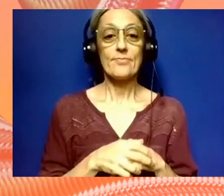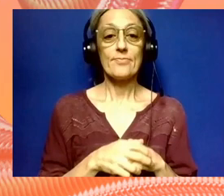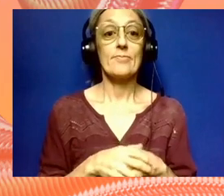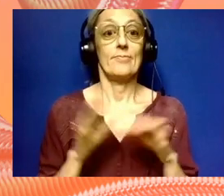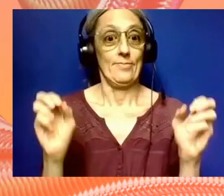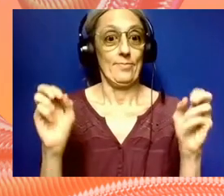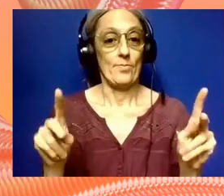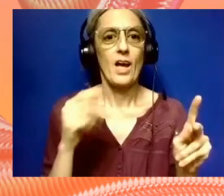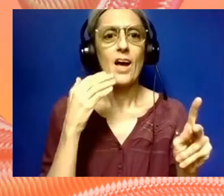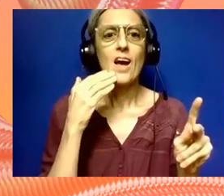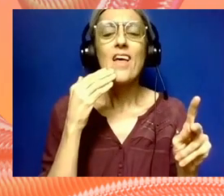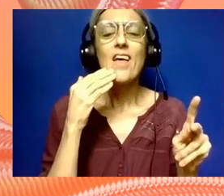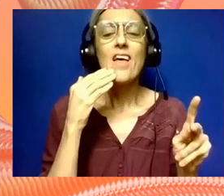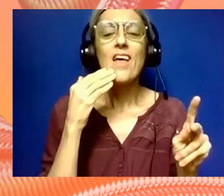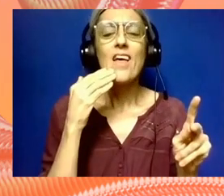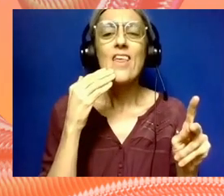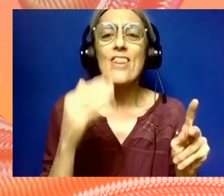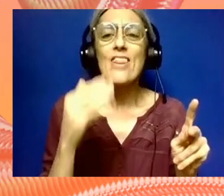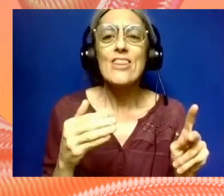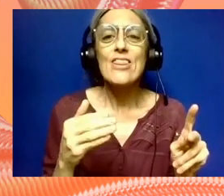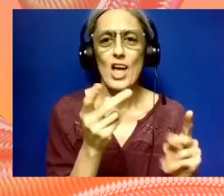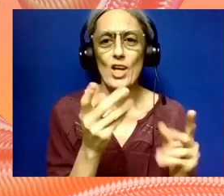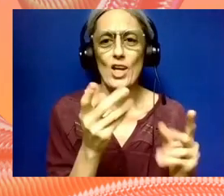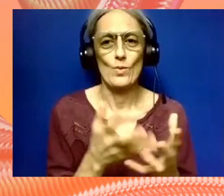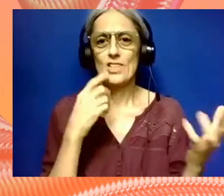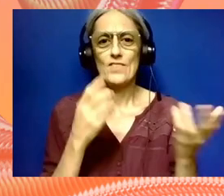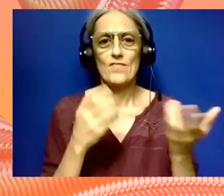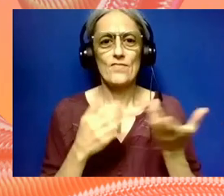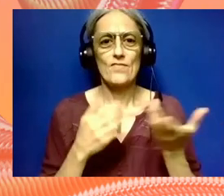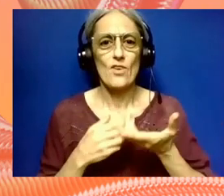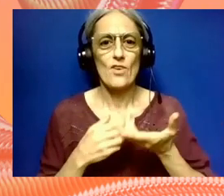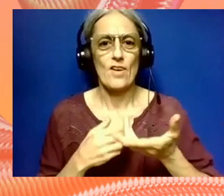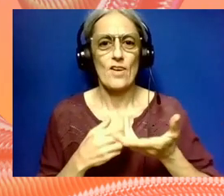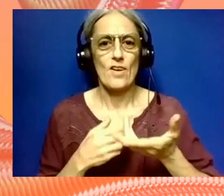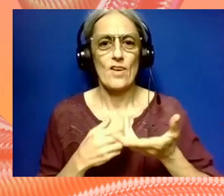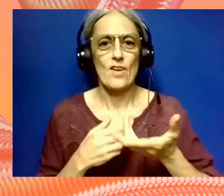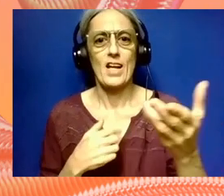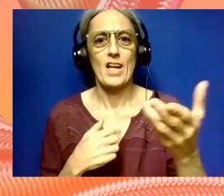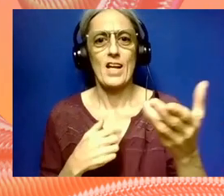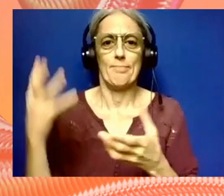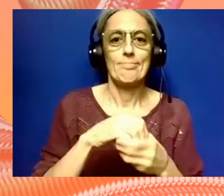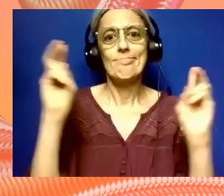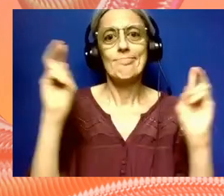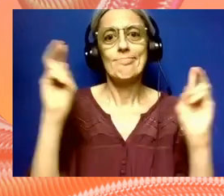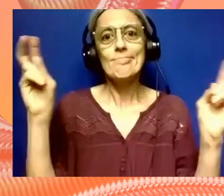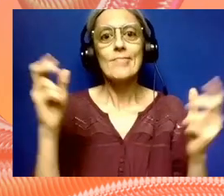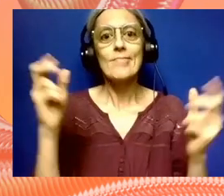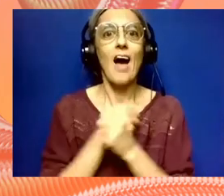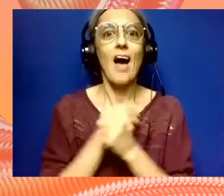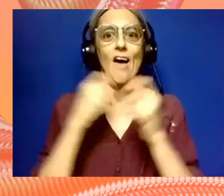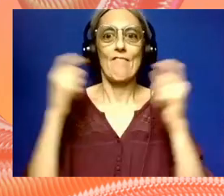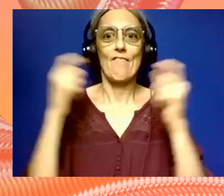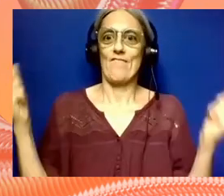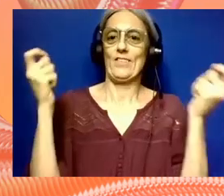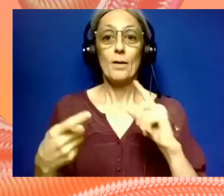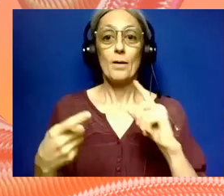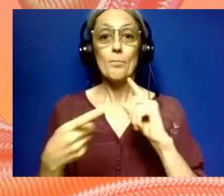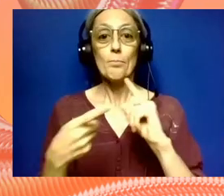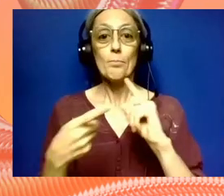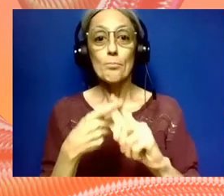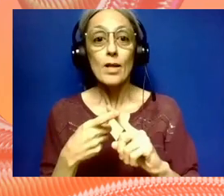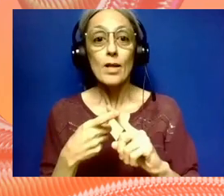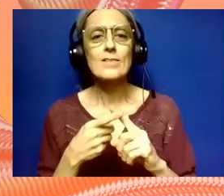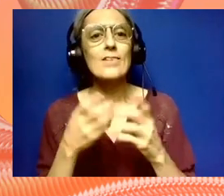Thank you so much for including me in this love fest, and also congratulations to both of you for all of